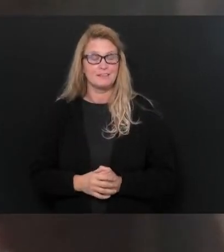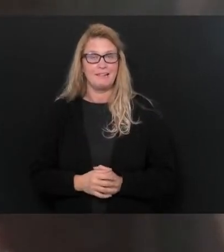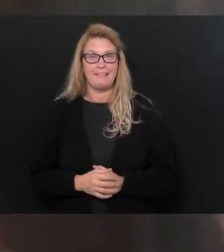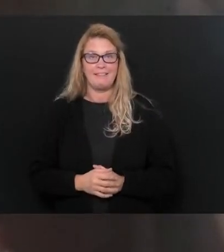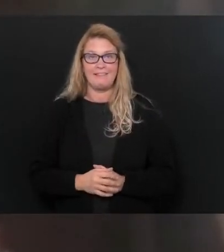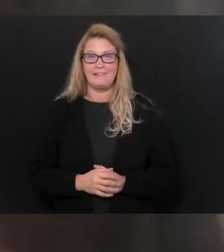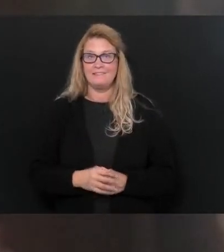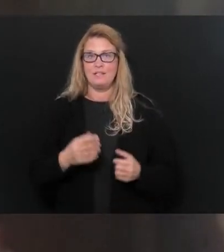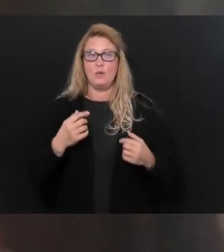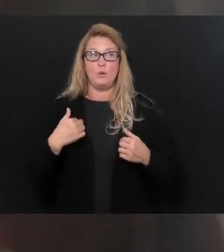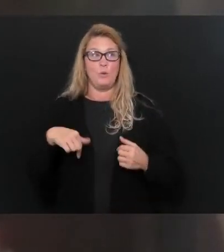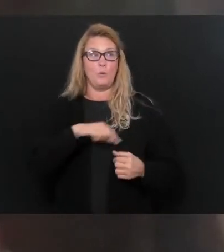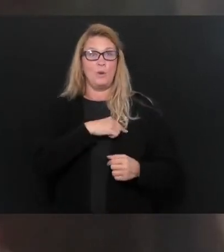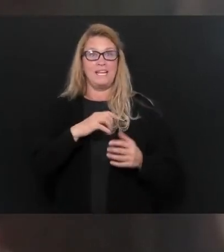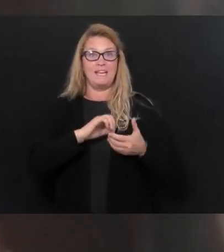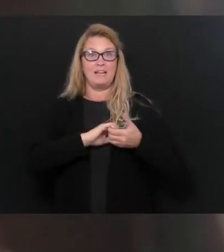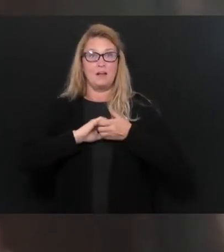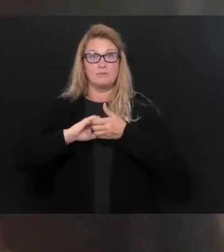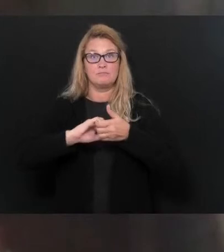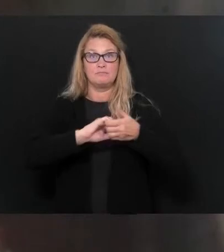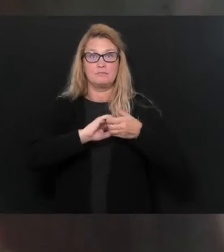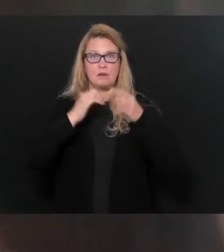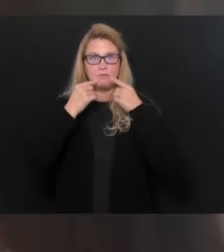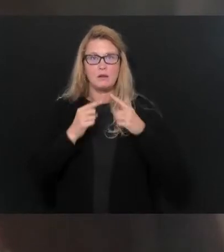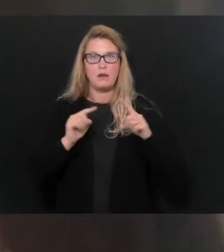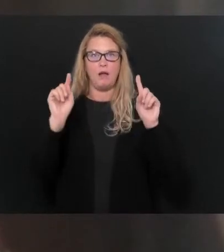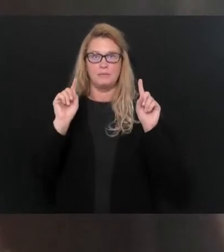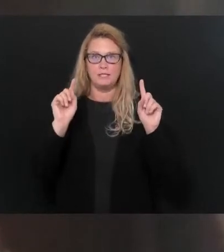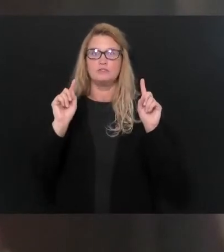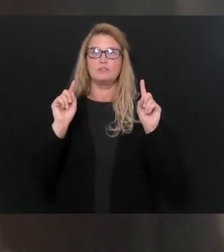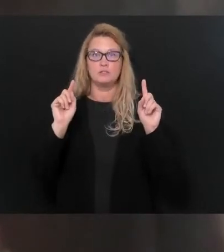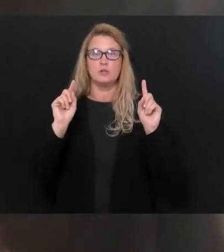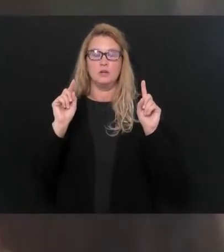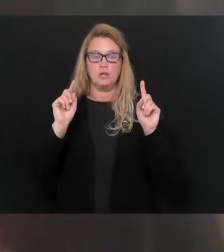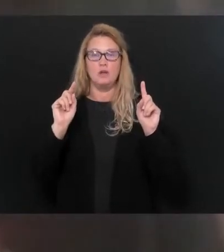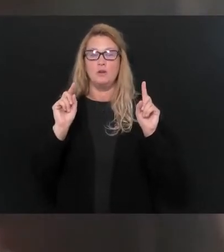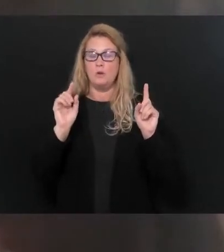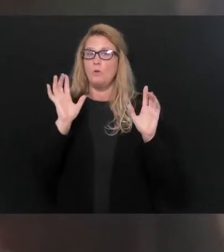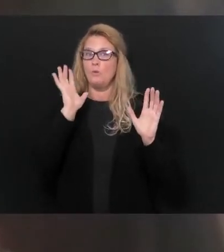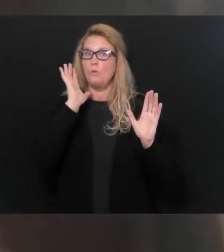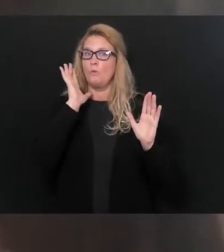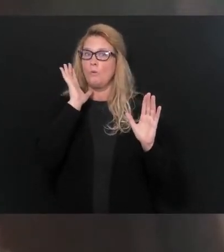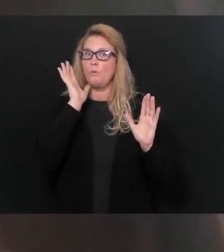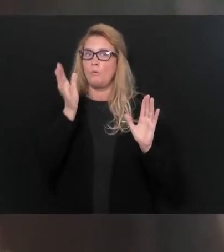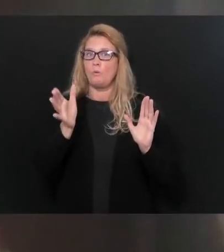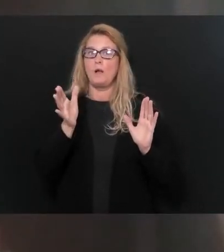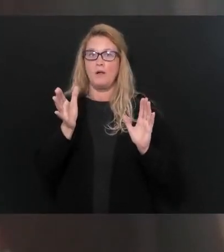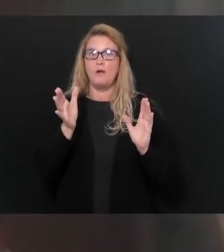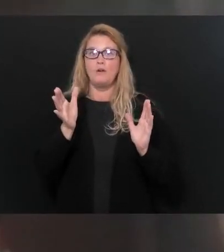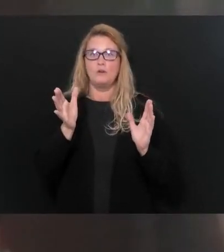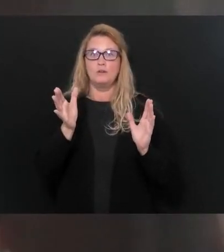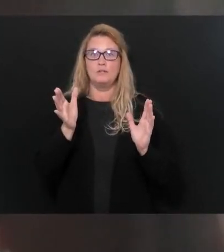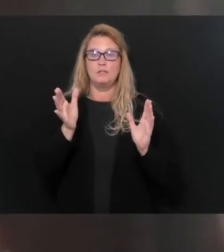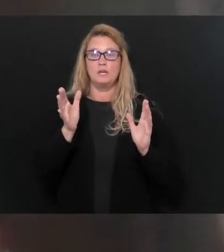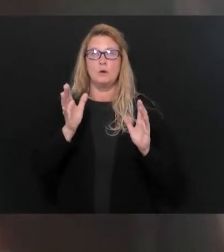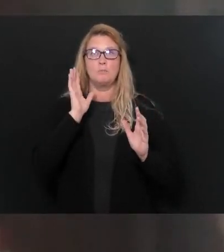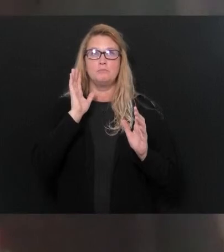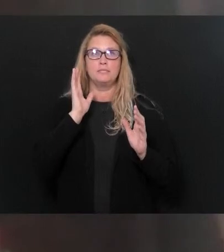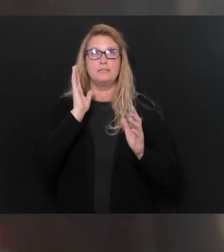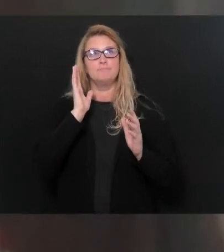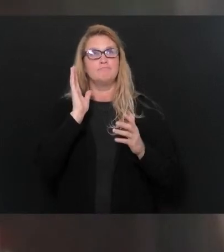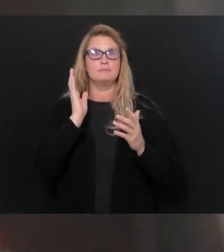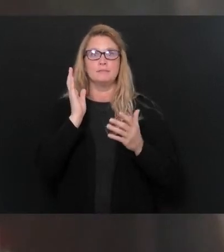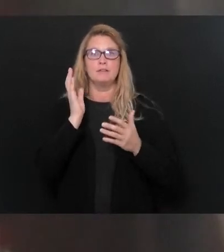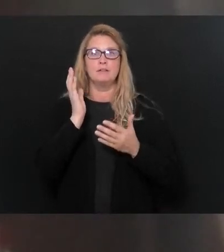we've accomplished together and continue to accomplish will really be a part of our bright future